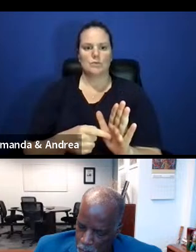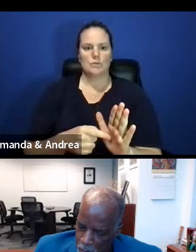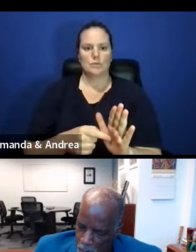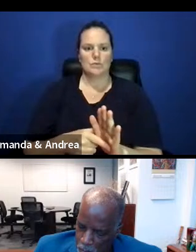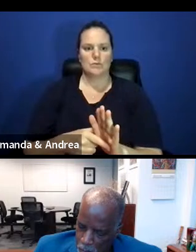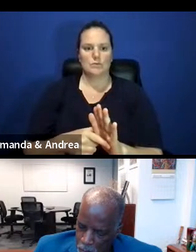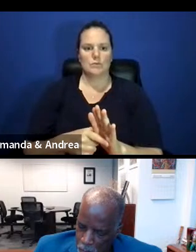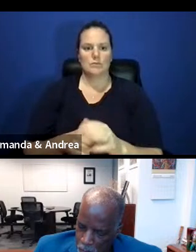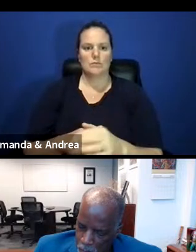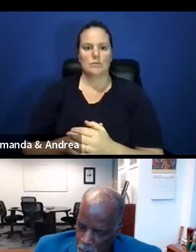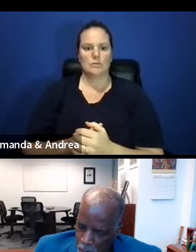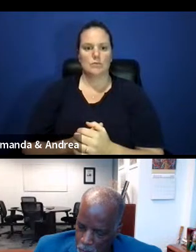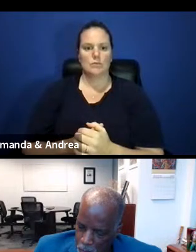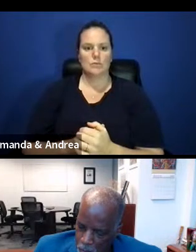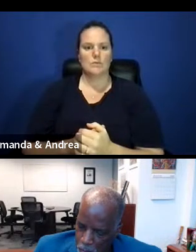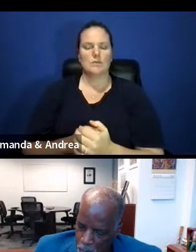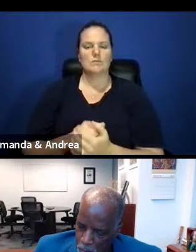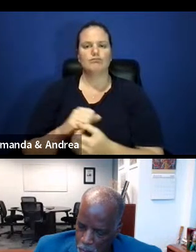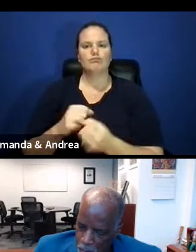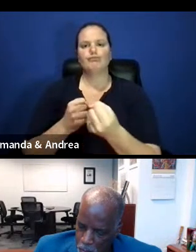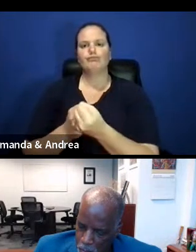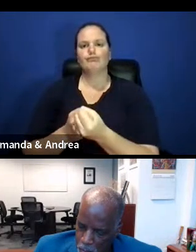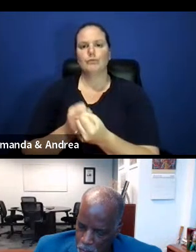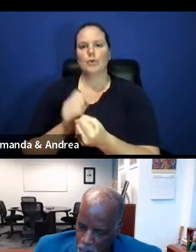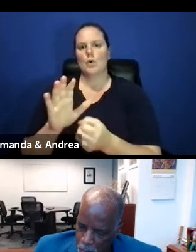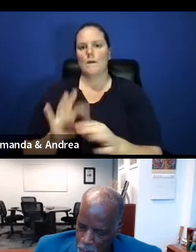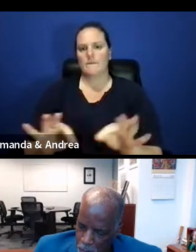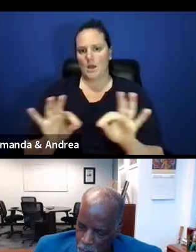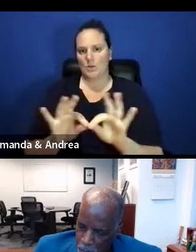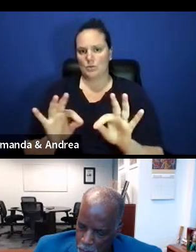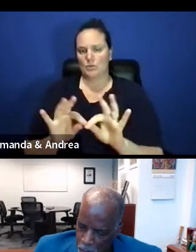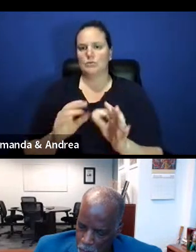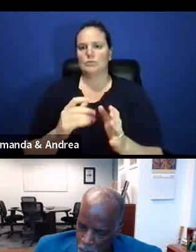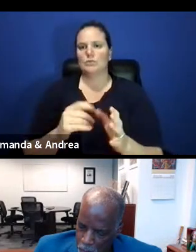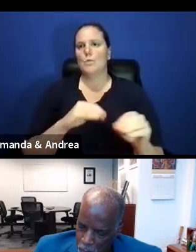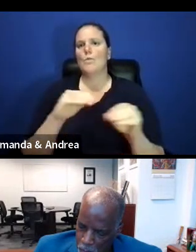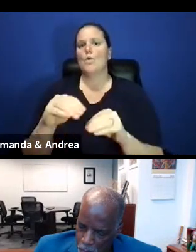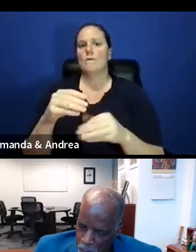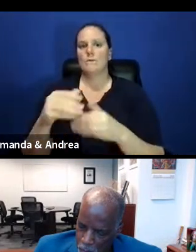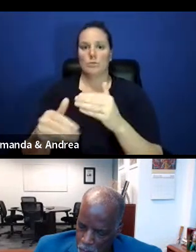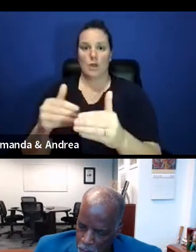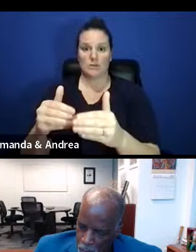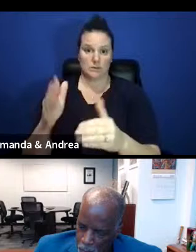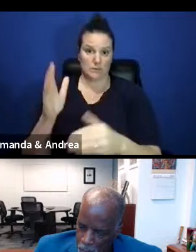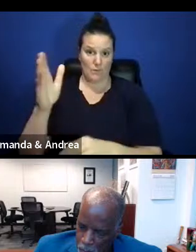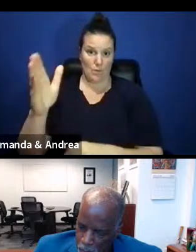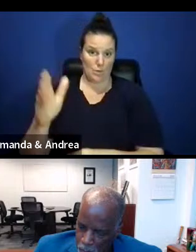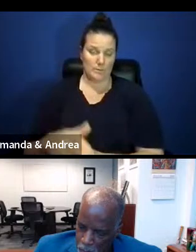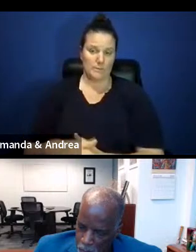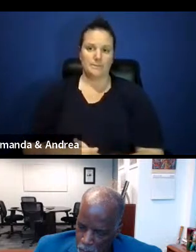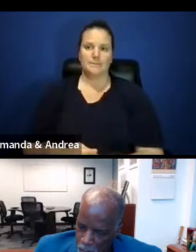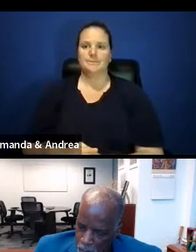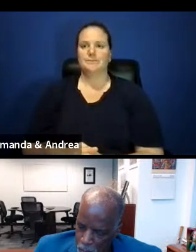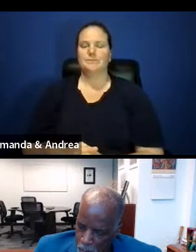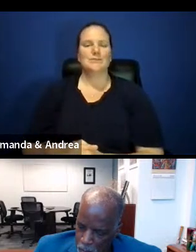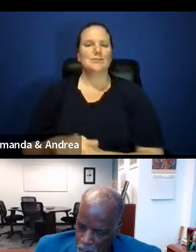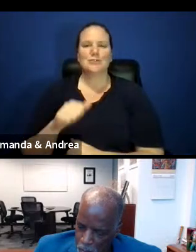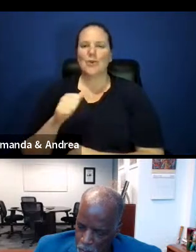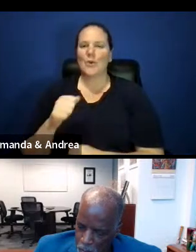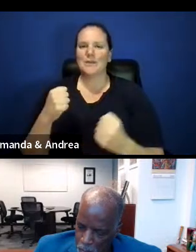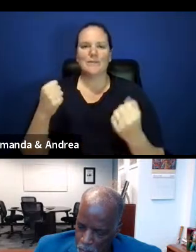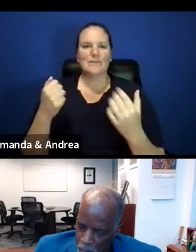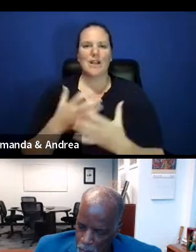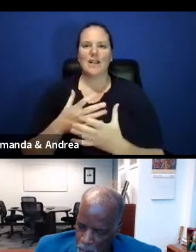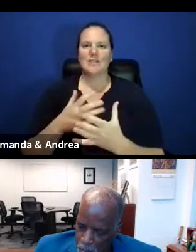standing behind your values to be able to move a process forward. And don't be afraid to